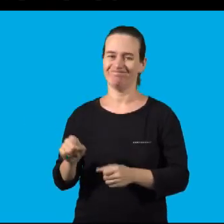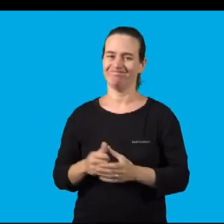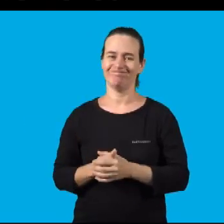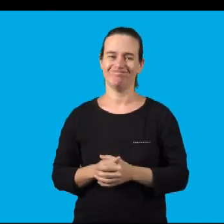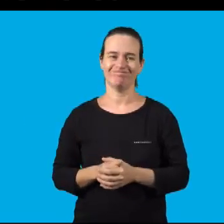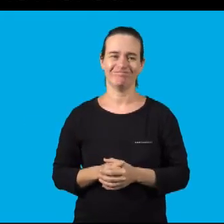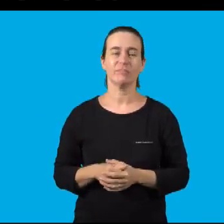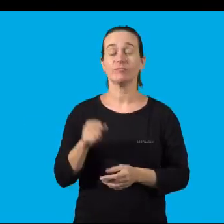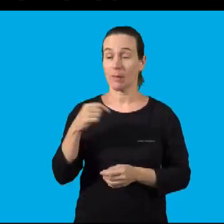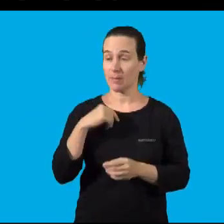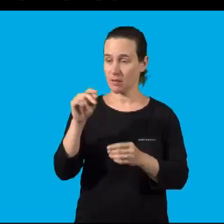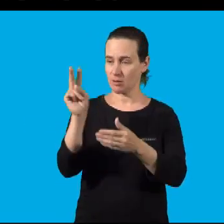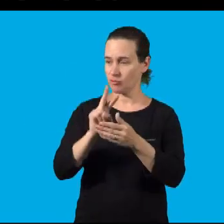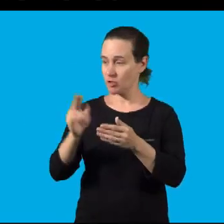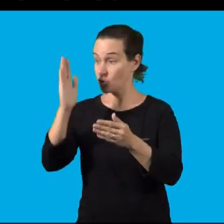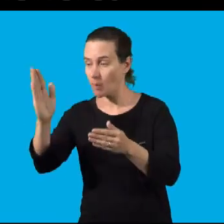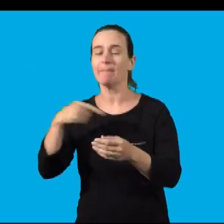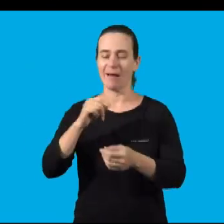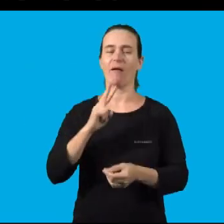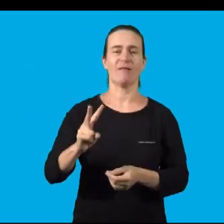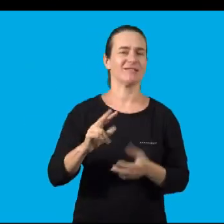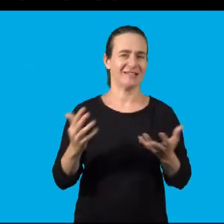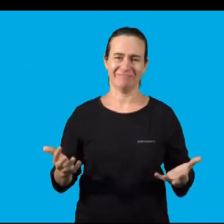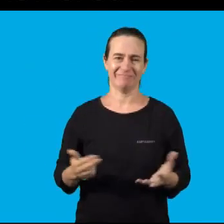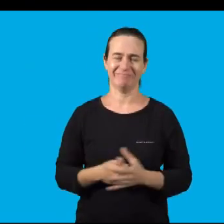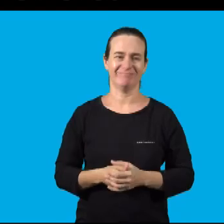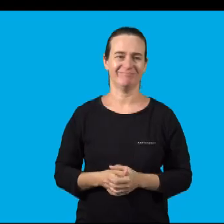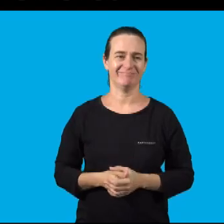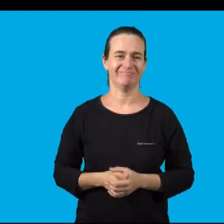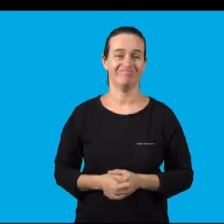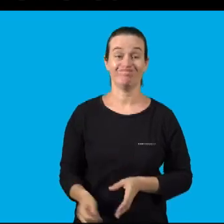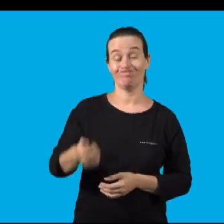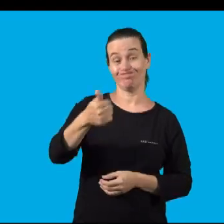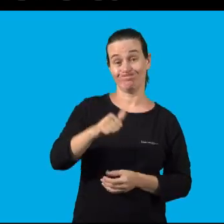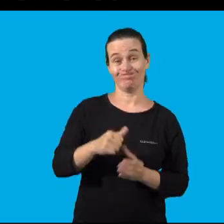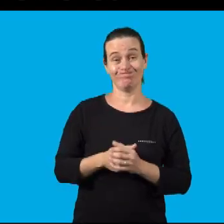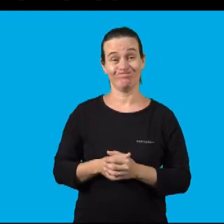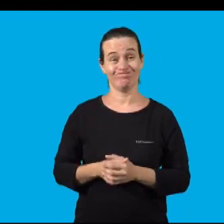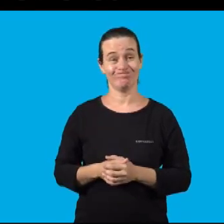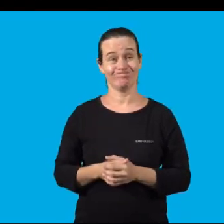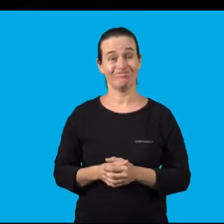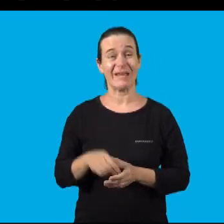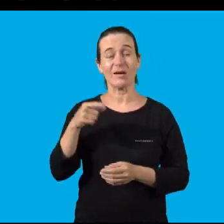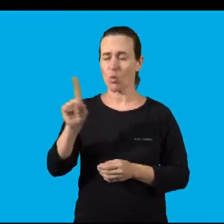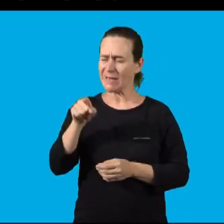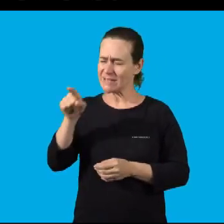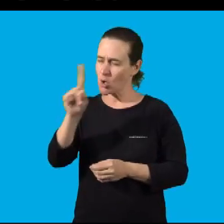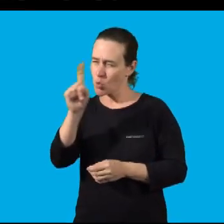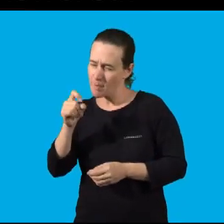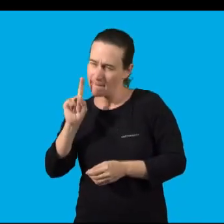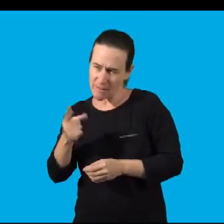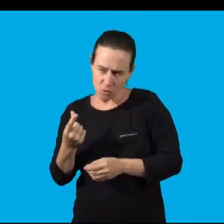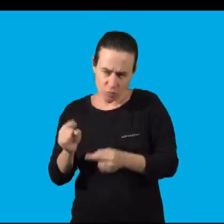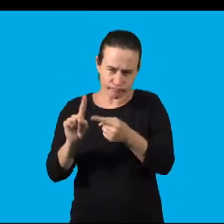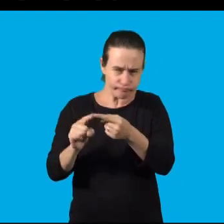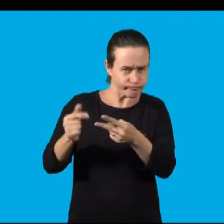complete question that only answered a specific aspect of the question, and the precise requirements of the questions